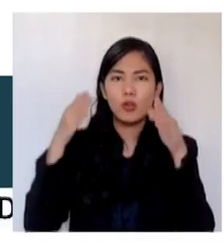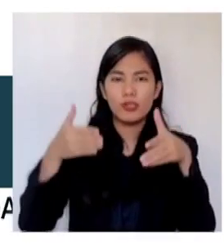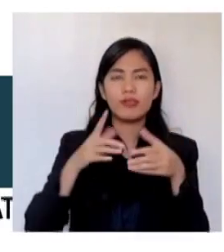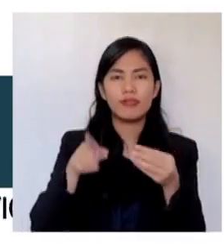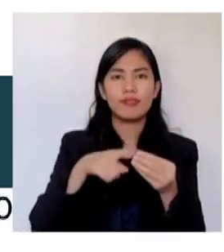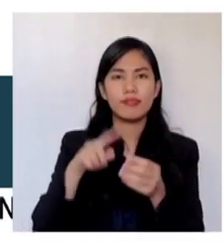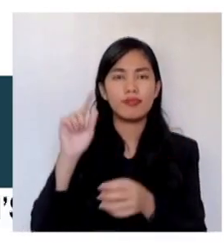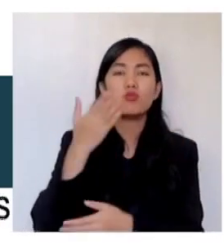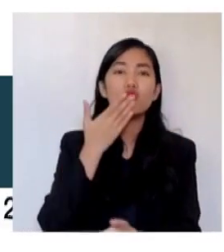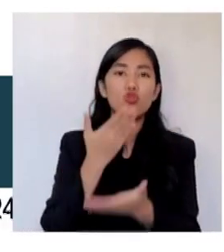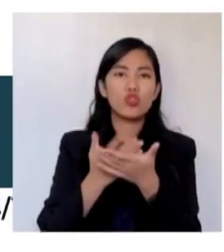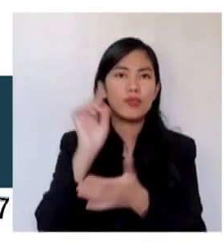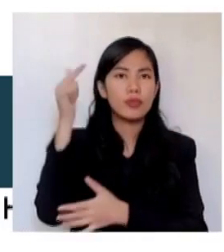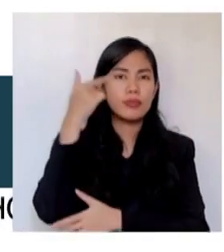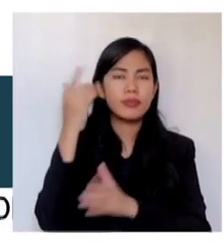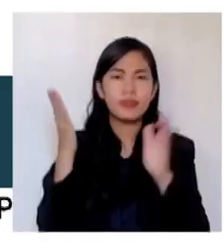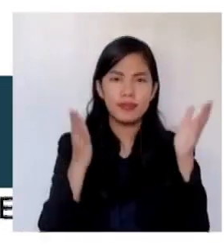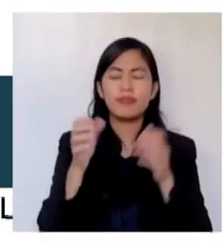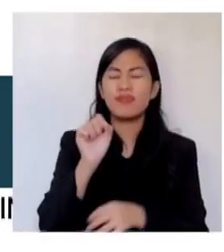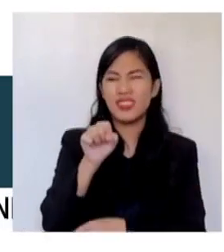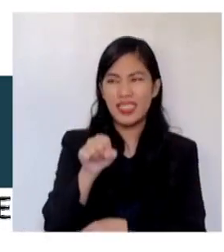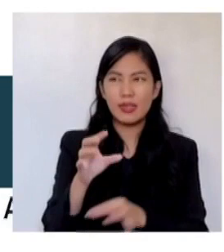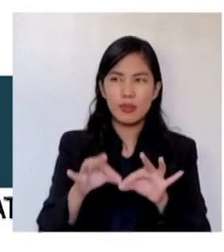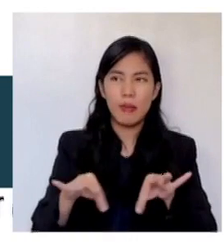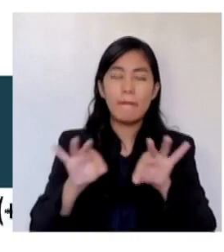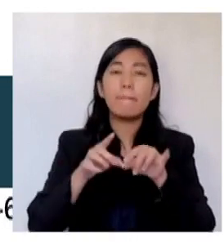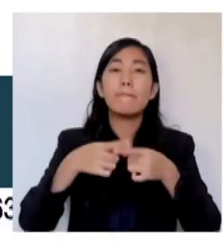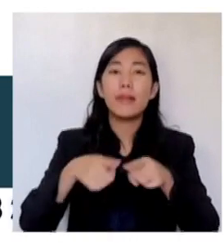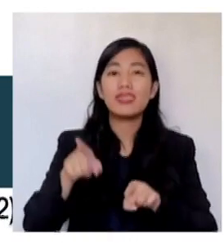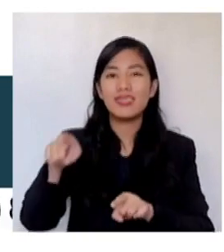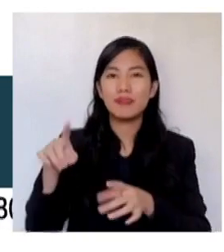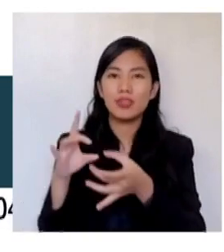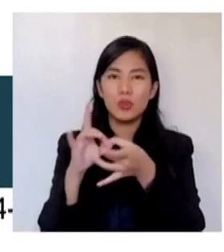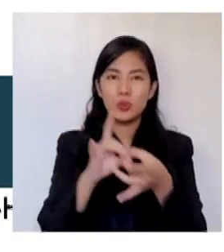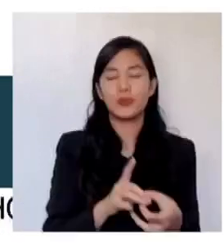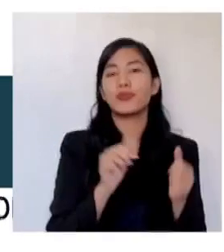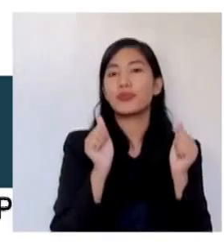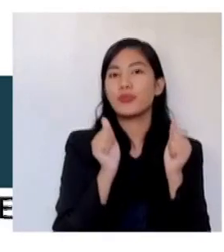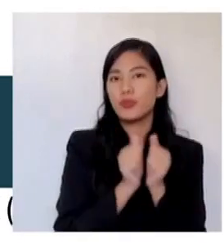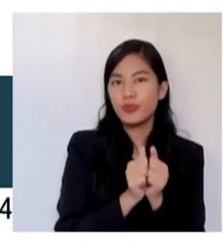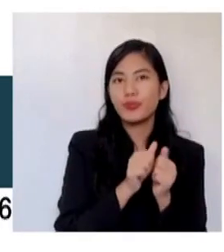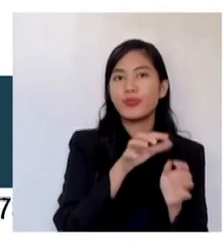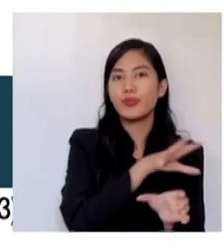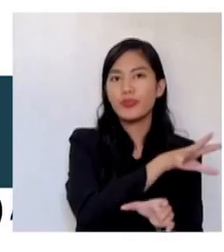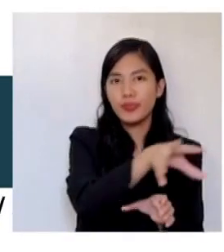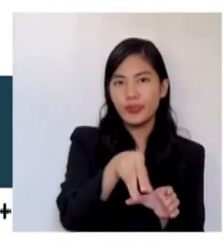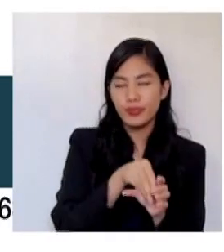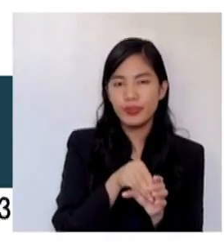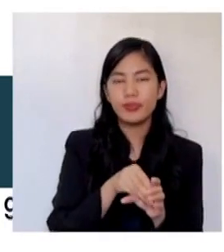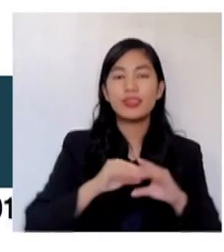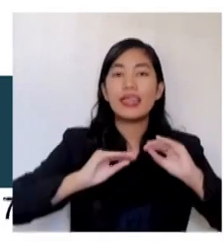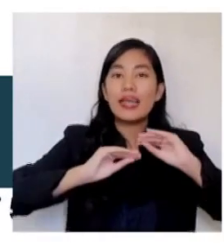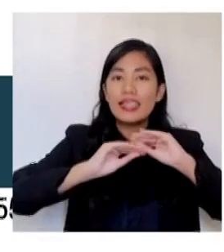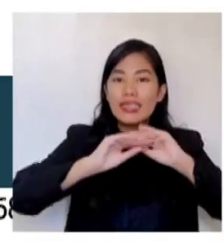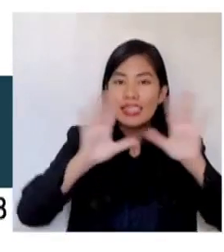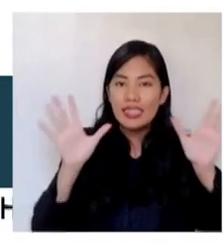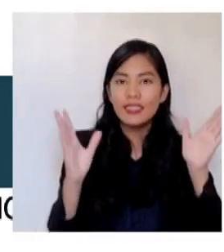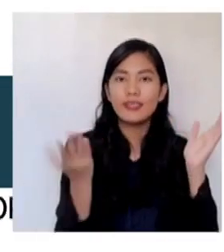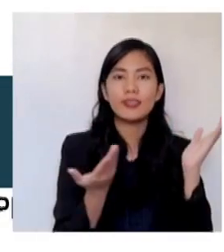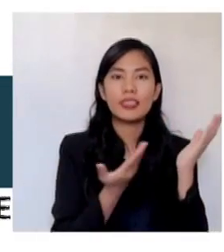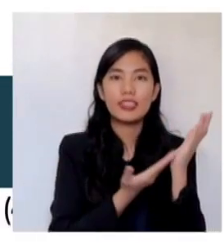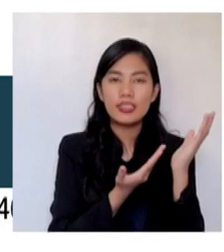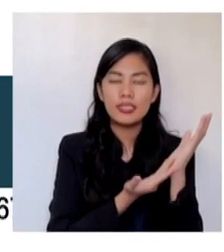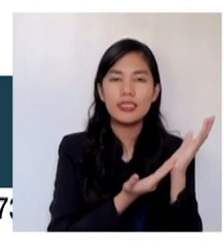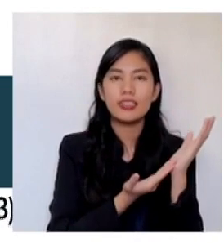factor, but he could have bridged it, no, to include, no, clear limitations to the